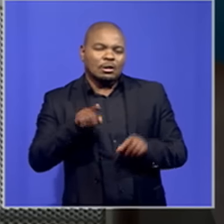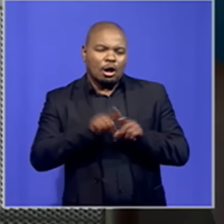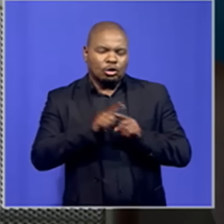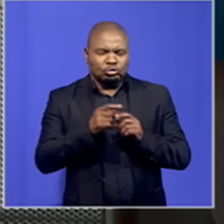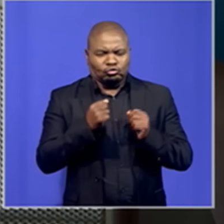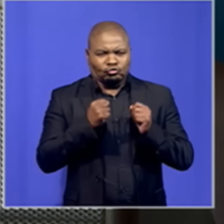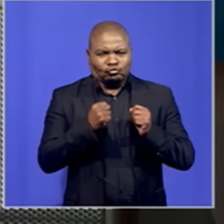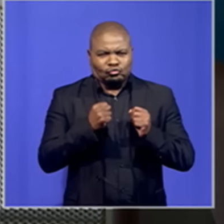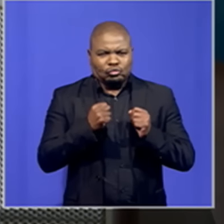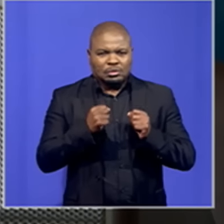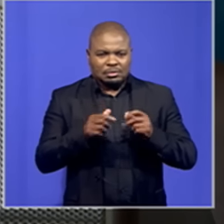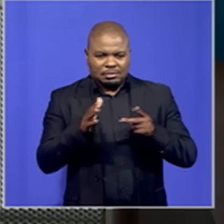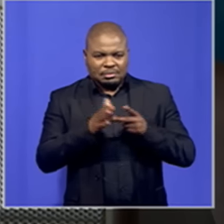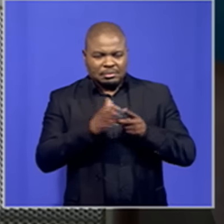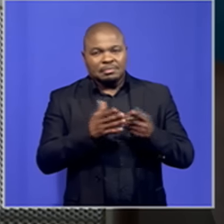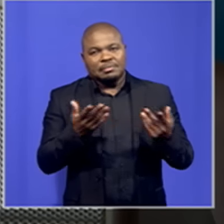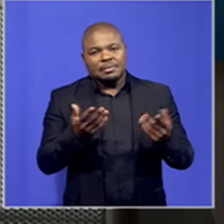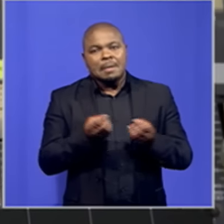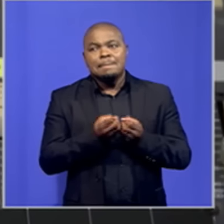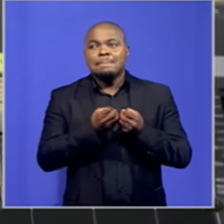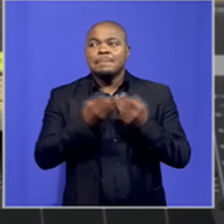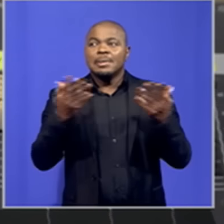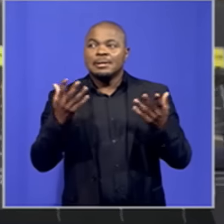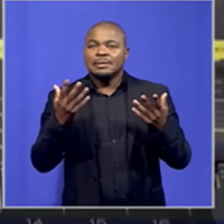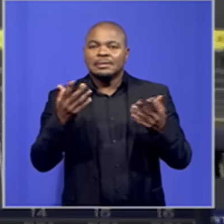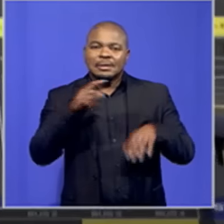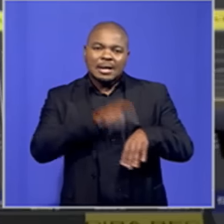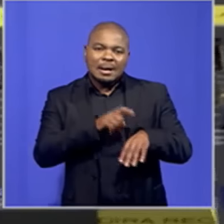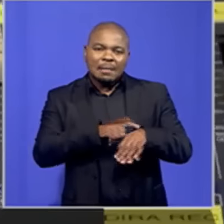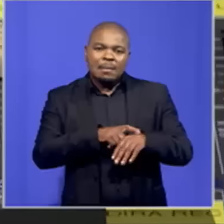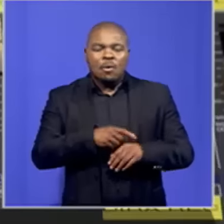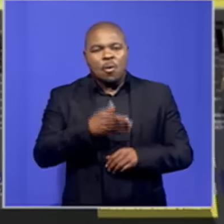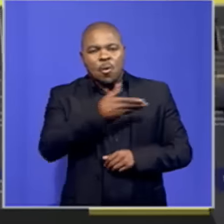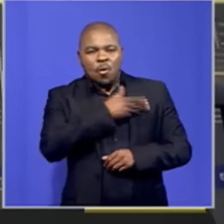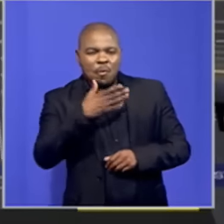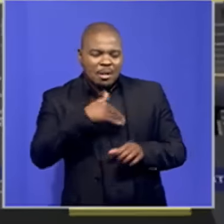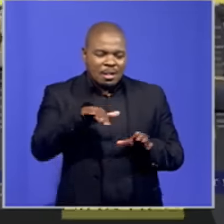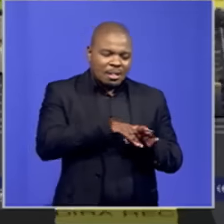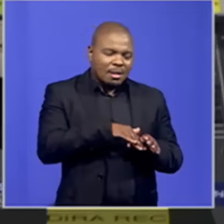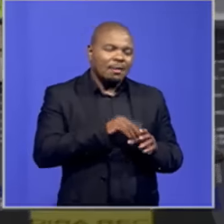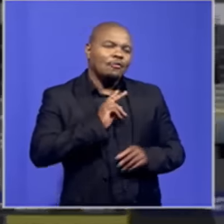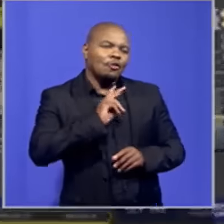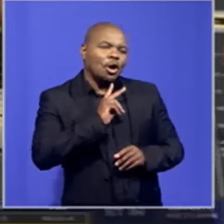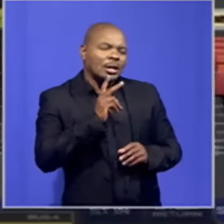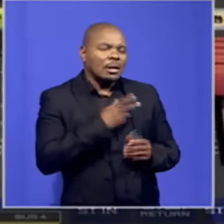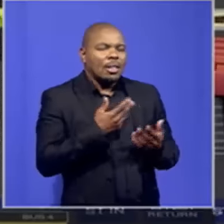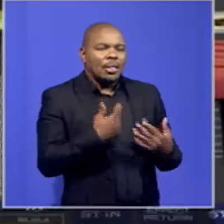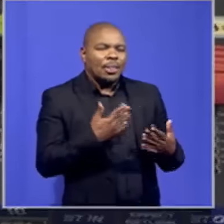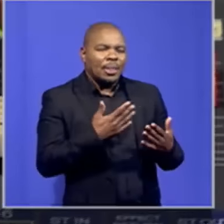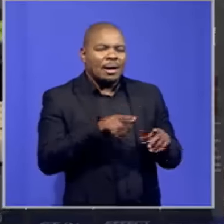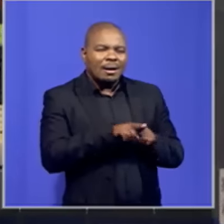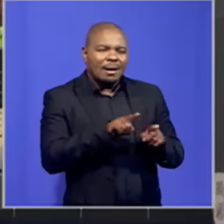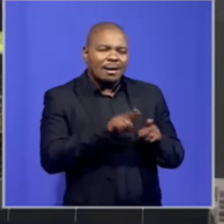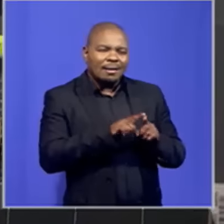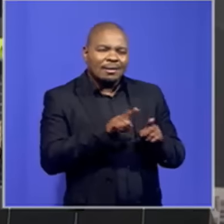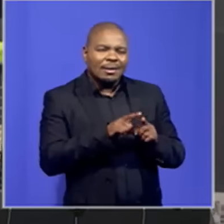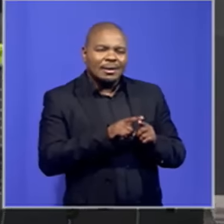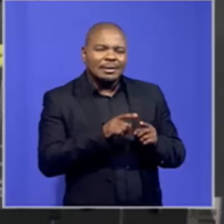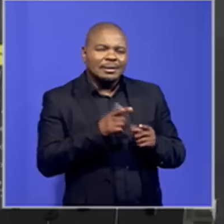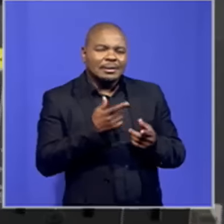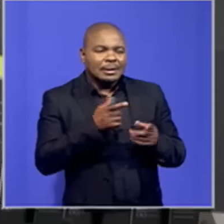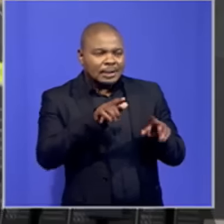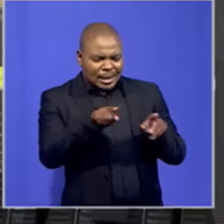tibilenyana go tlwaelegile gore basadi ha ba tsena mo radiong ba lentswe le sesadi so se e simolola go nna le paregonyana